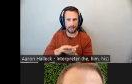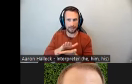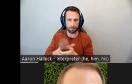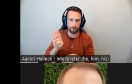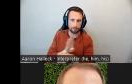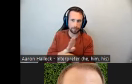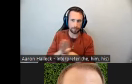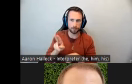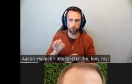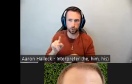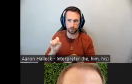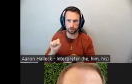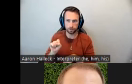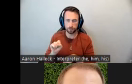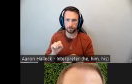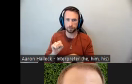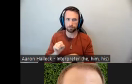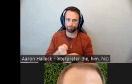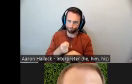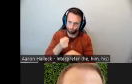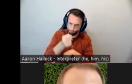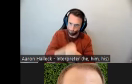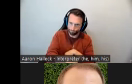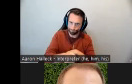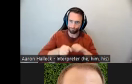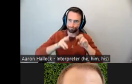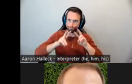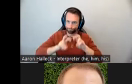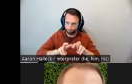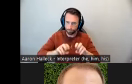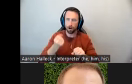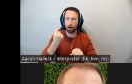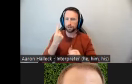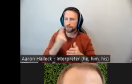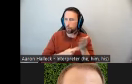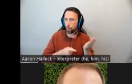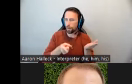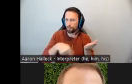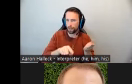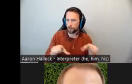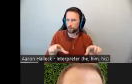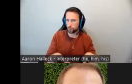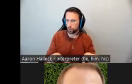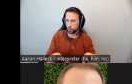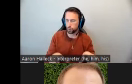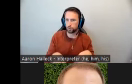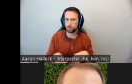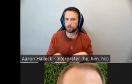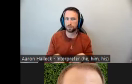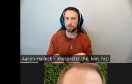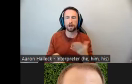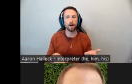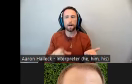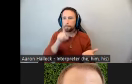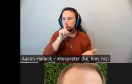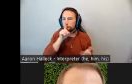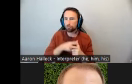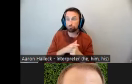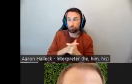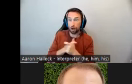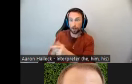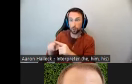administrative units, really understanding what they do, more than just providing a service, right? So we don't just run to a classroom and change out the technology,